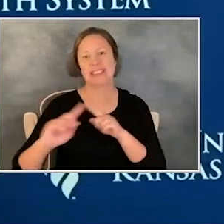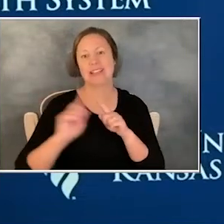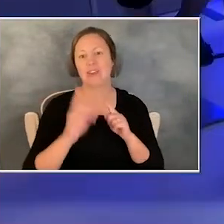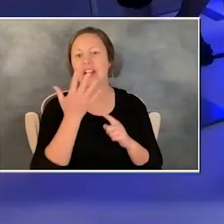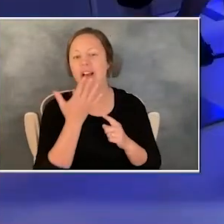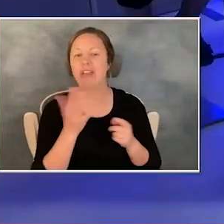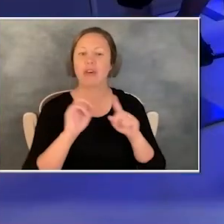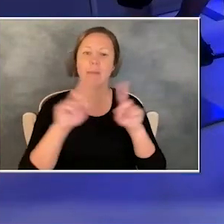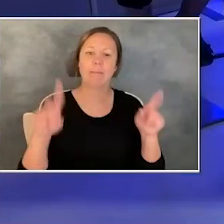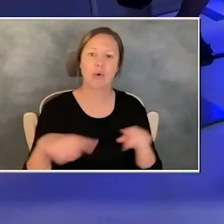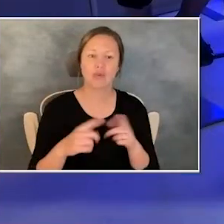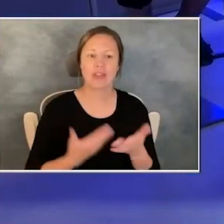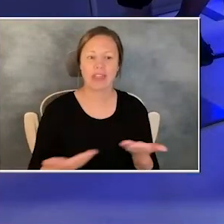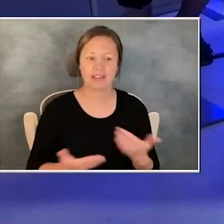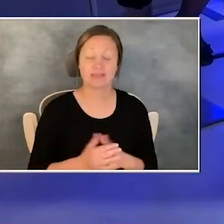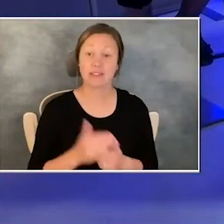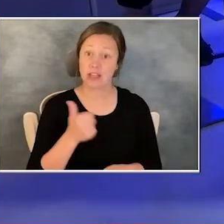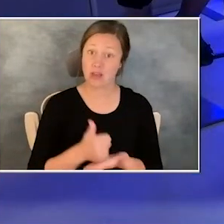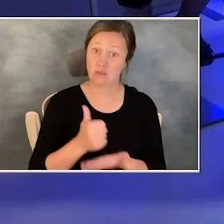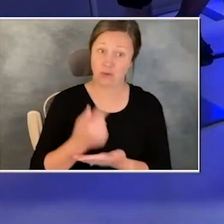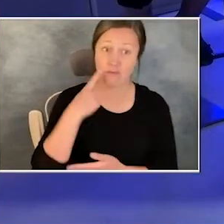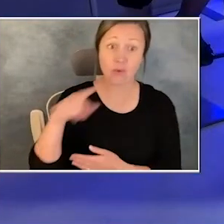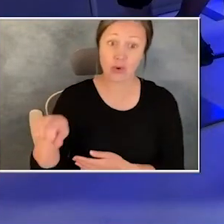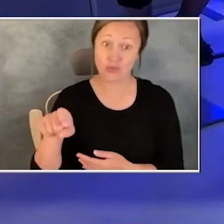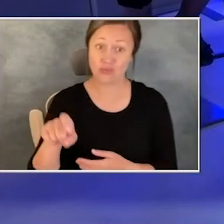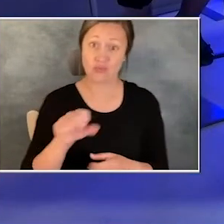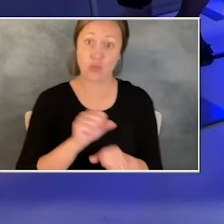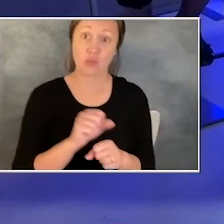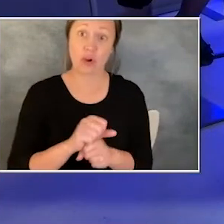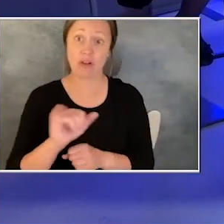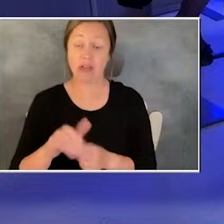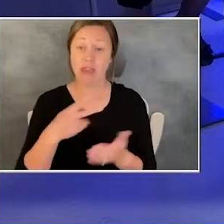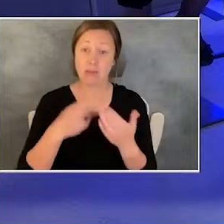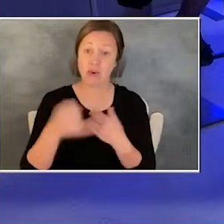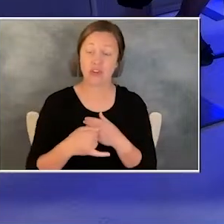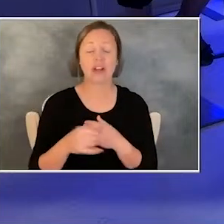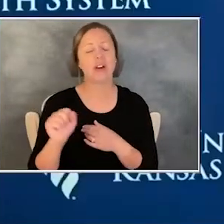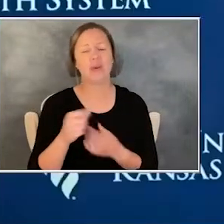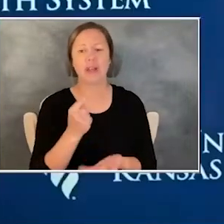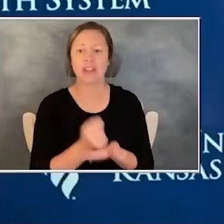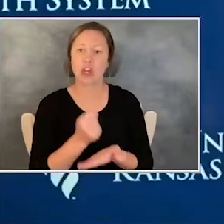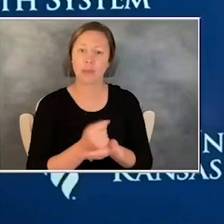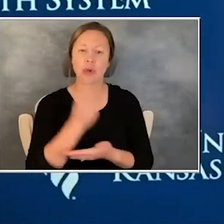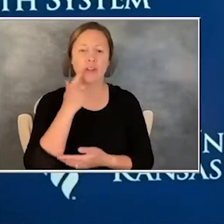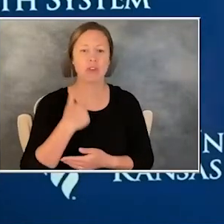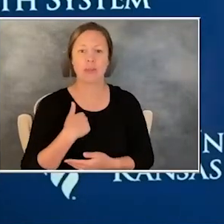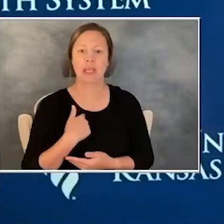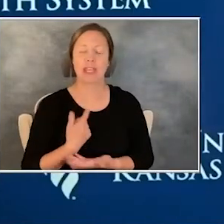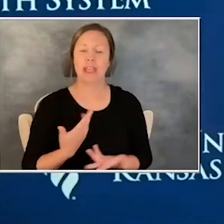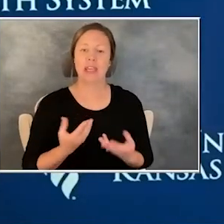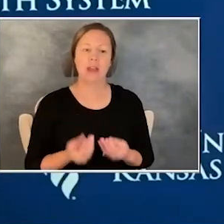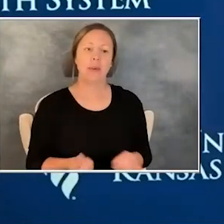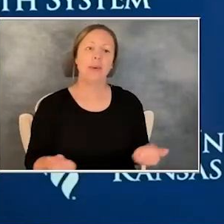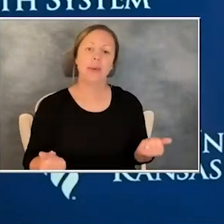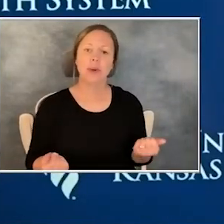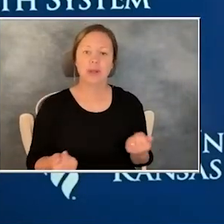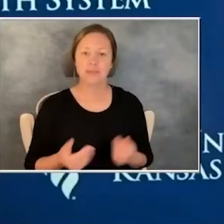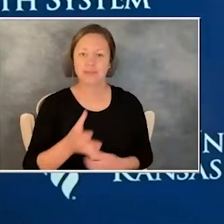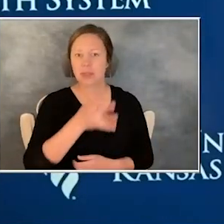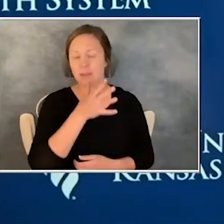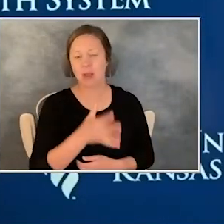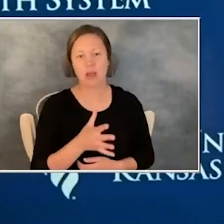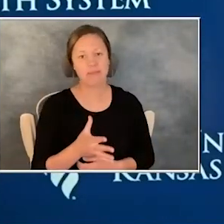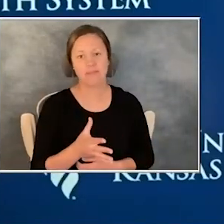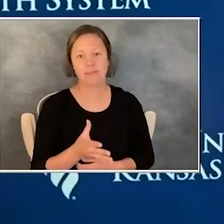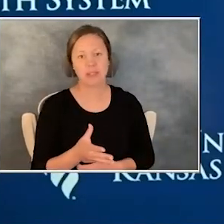And how helpful was that for you to work on this project? So therapeutic, because my mom didn't really have the bandwidth to do it. No one's